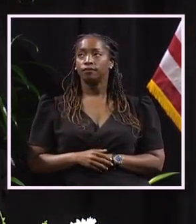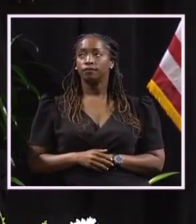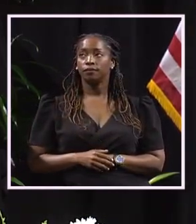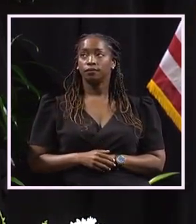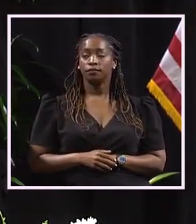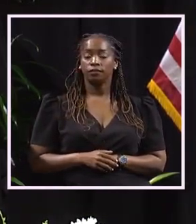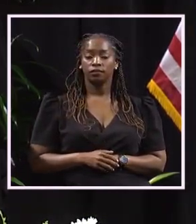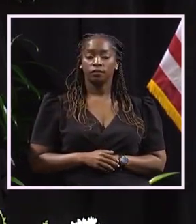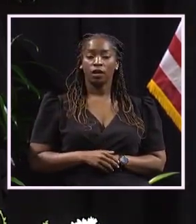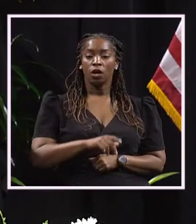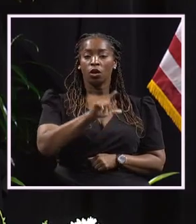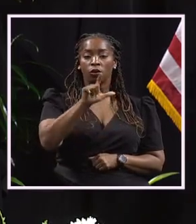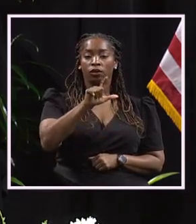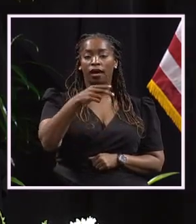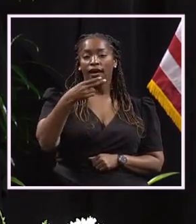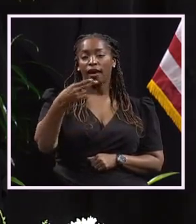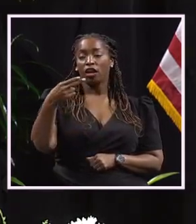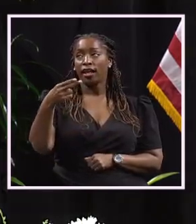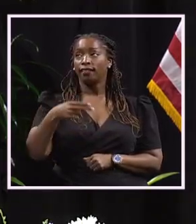Noah Hernandez.